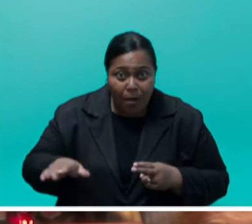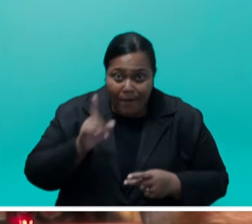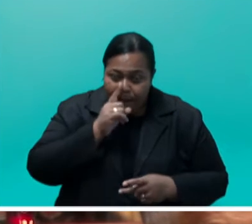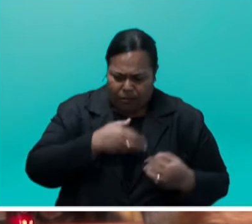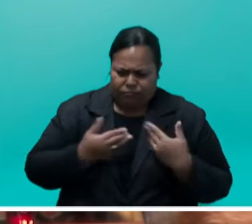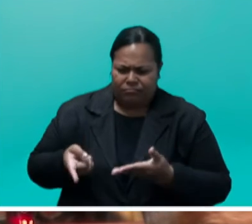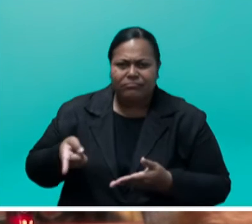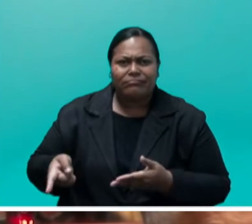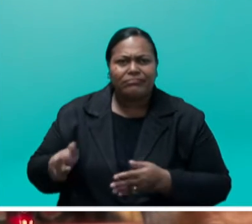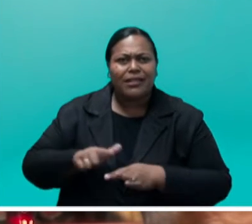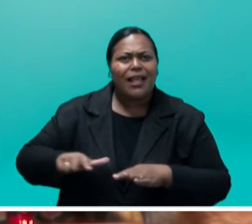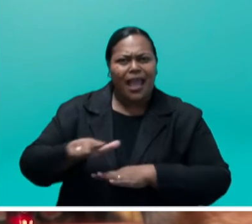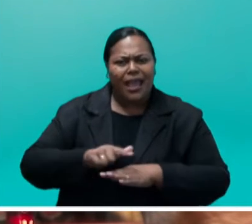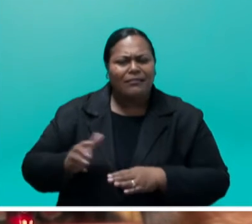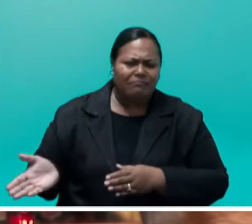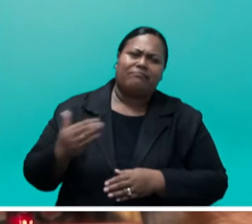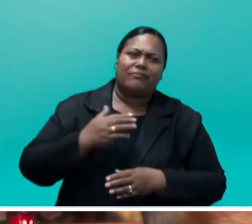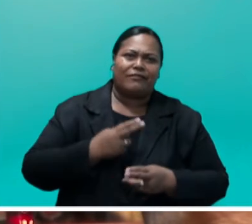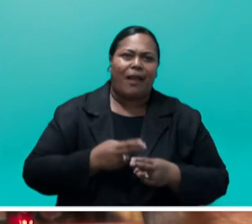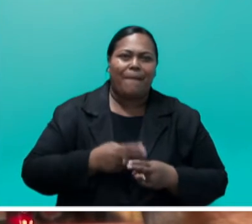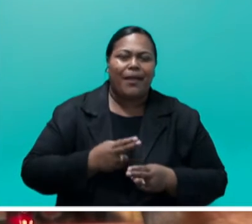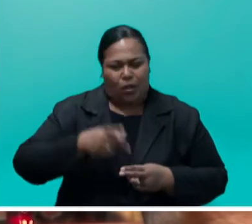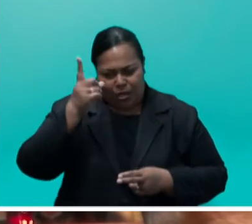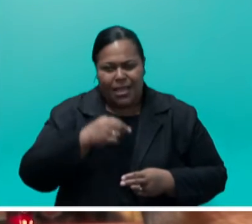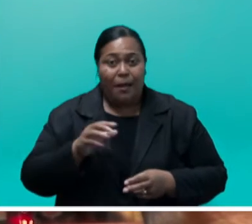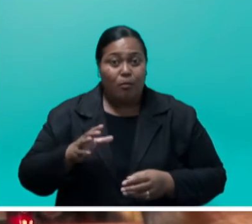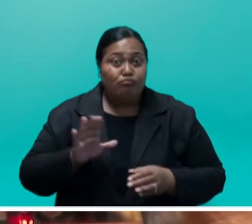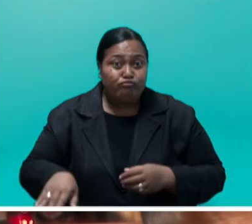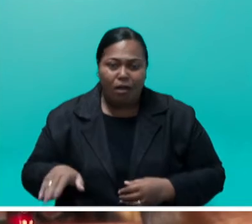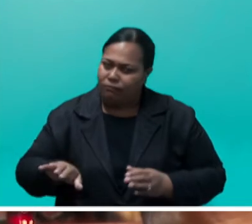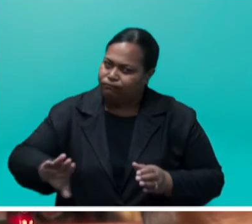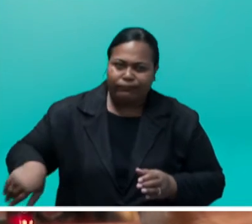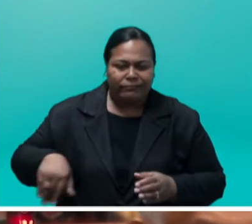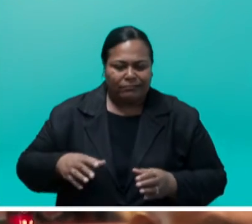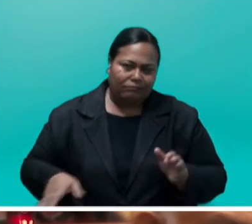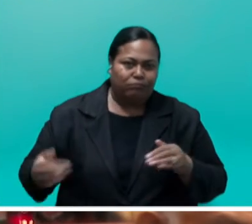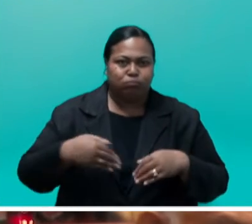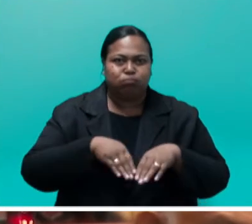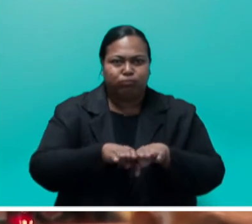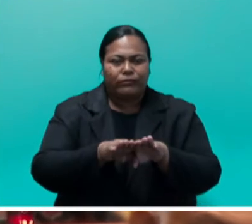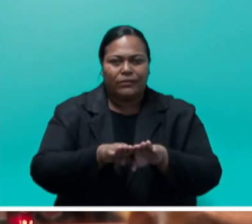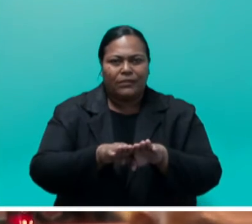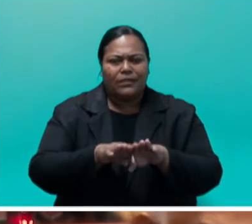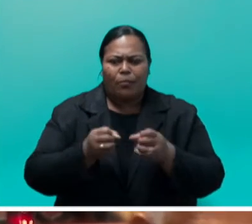and the rural non-farm economy, including fostering entrepreneurship and providing occupational